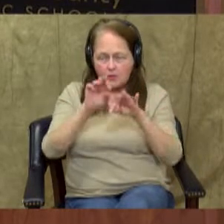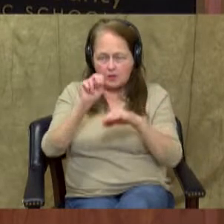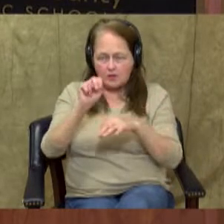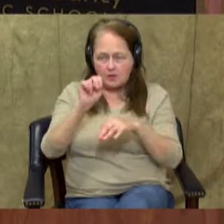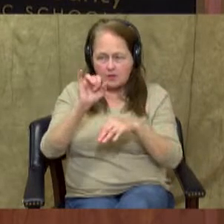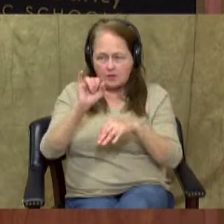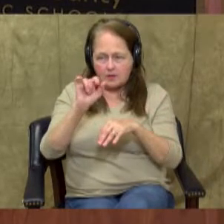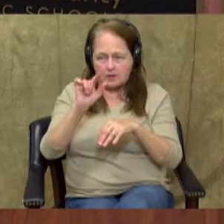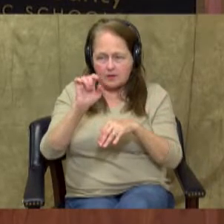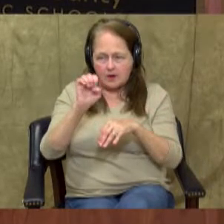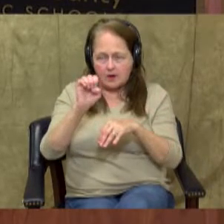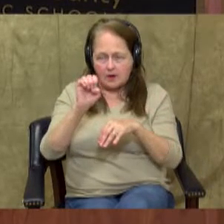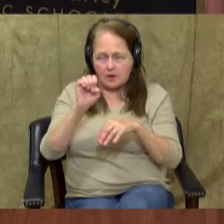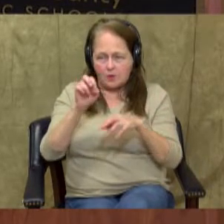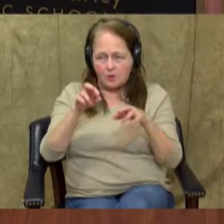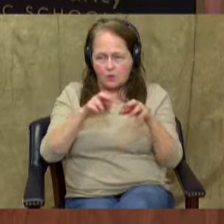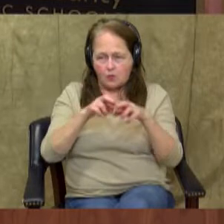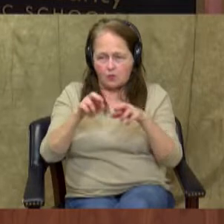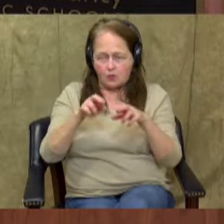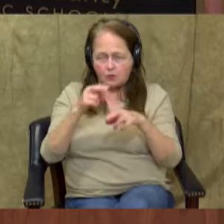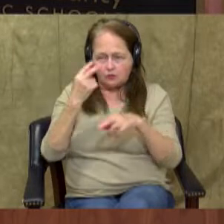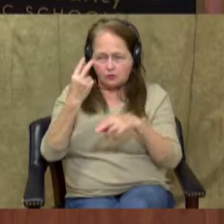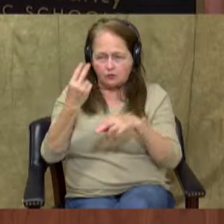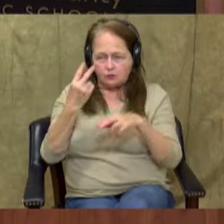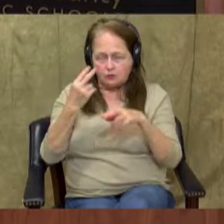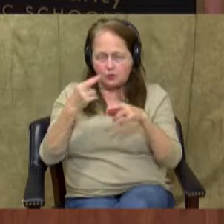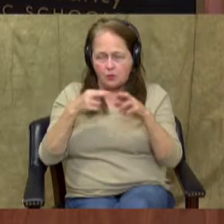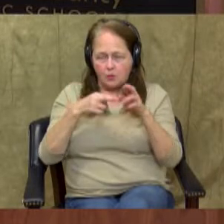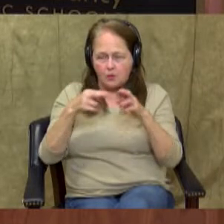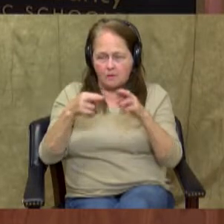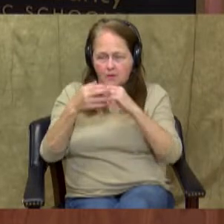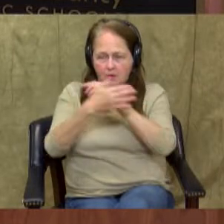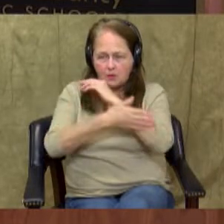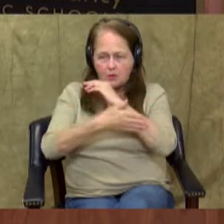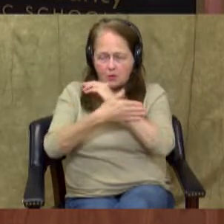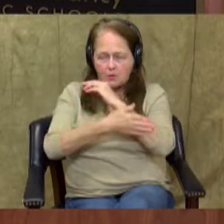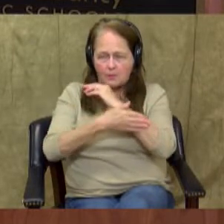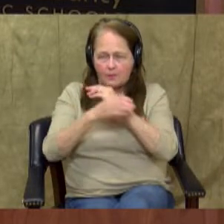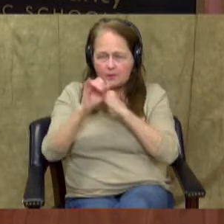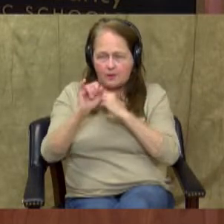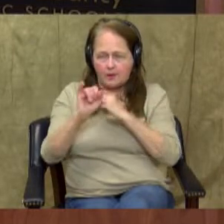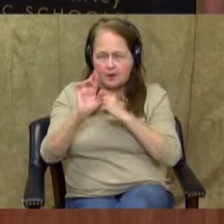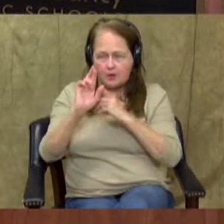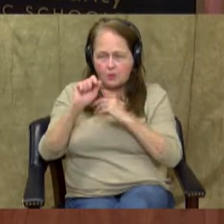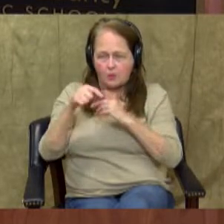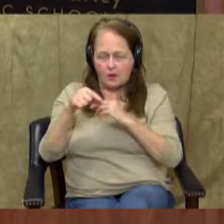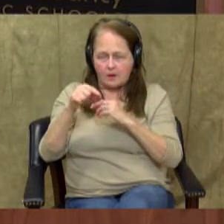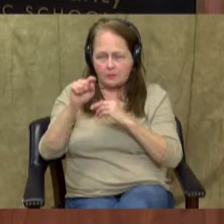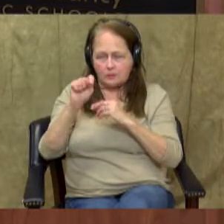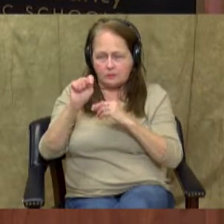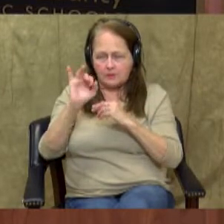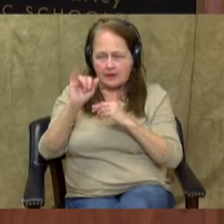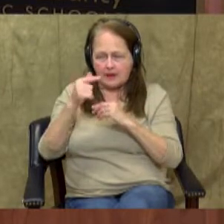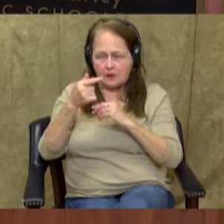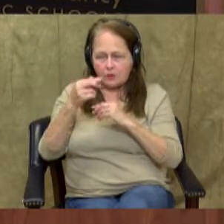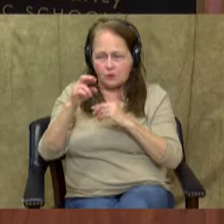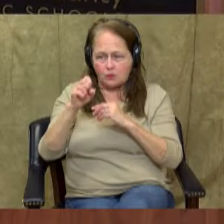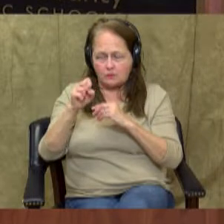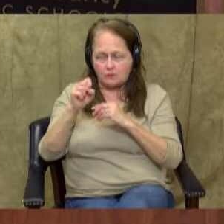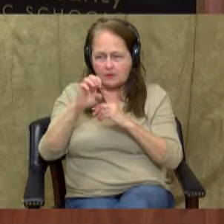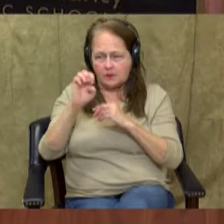River. And then two rivers that are important to the country of Iraq, the Tigris River and the Euphrates